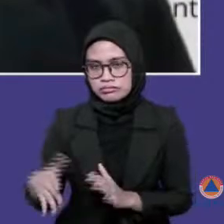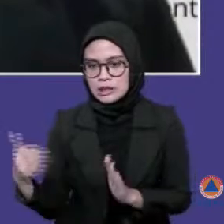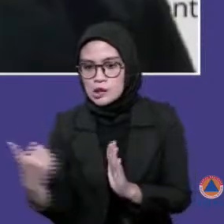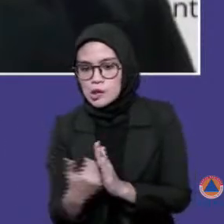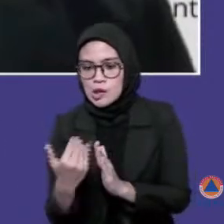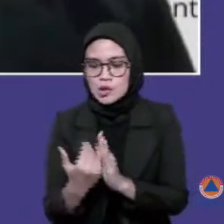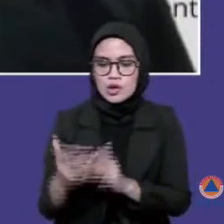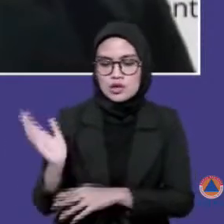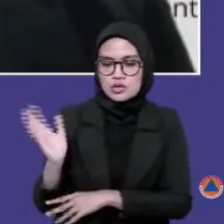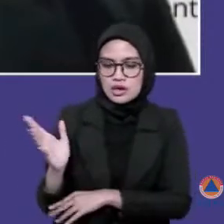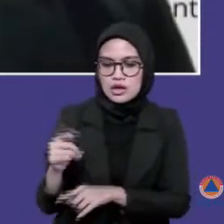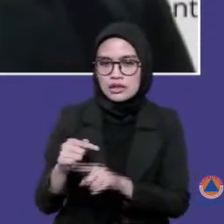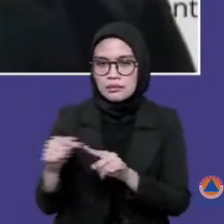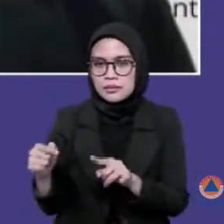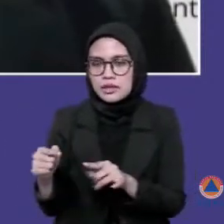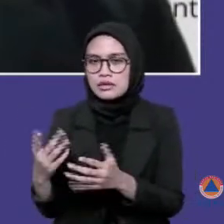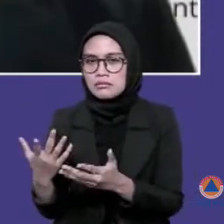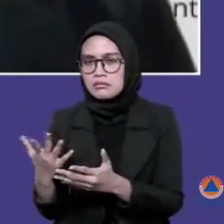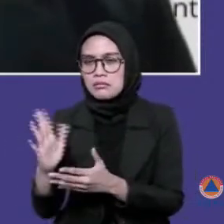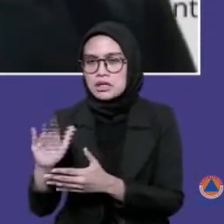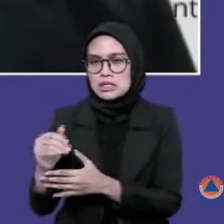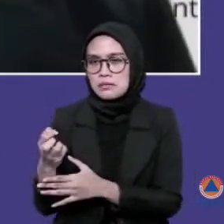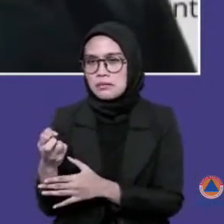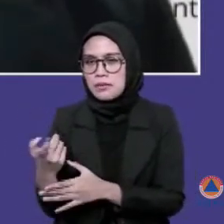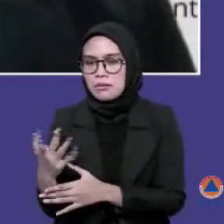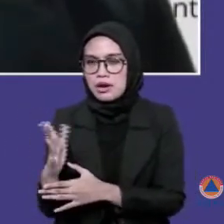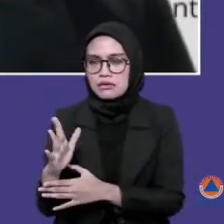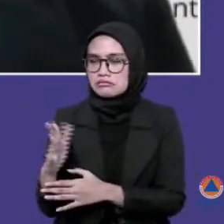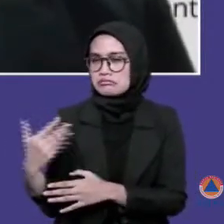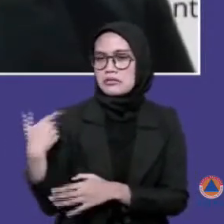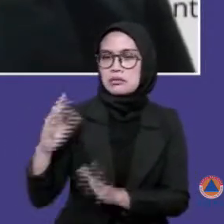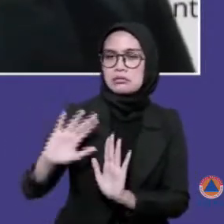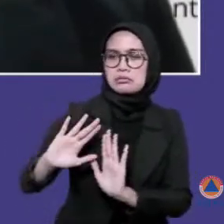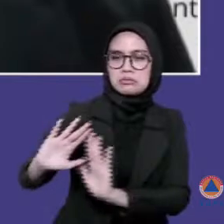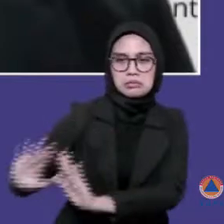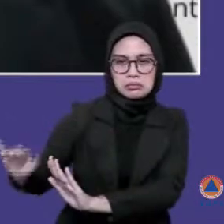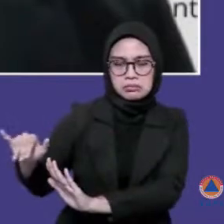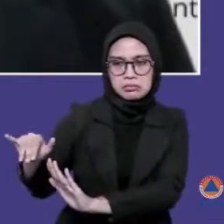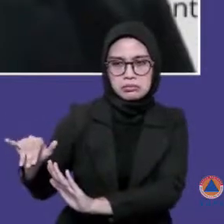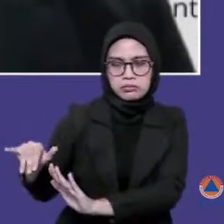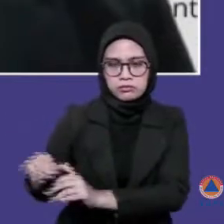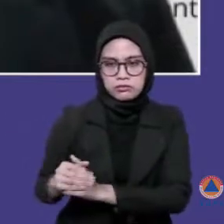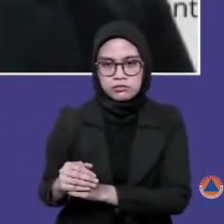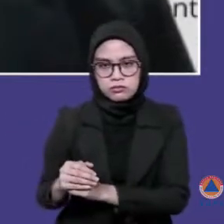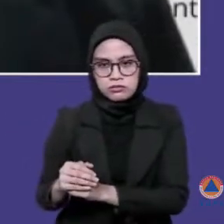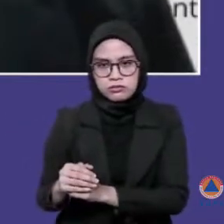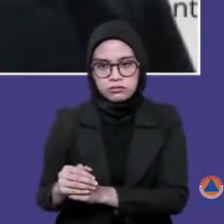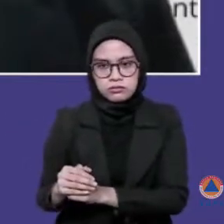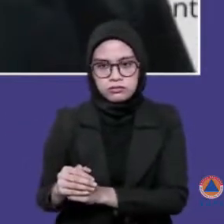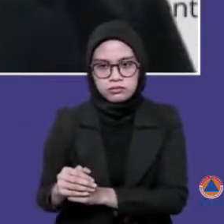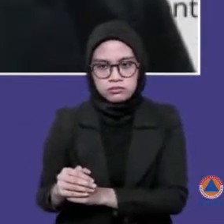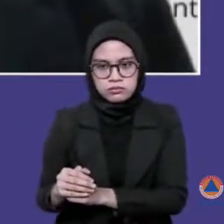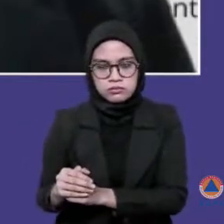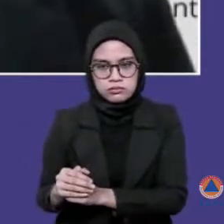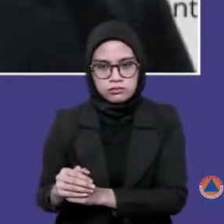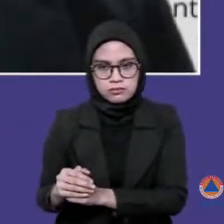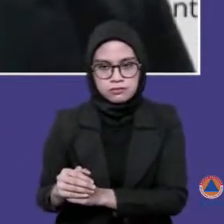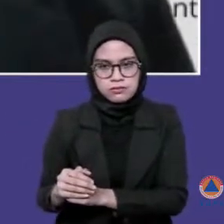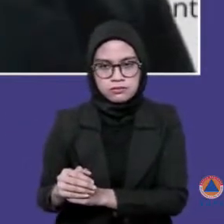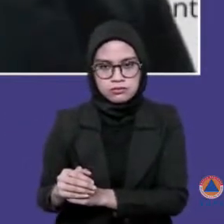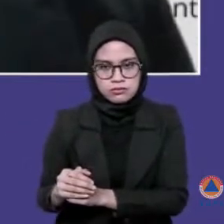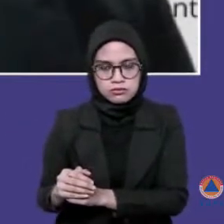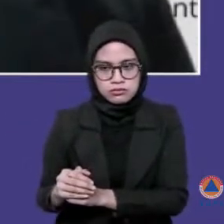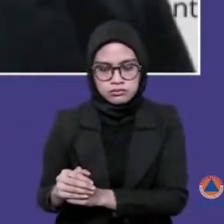I suppose it's just a question of whether this is, a discussion amongst involving the task force where you're looking